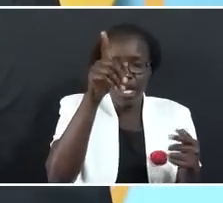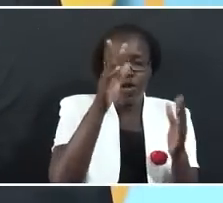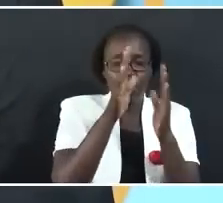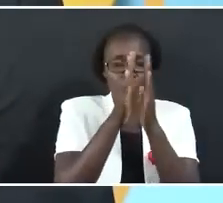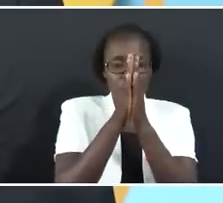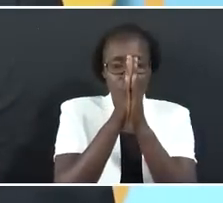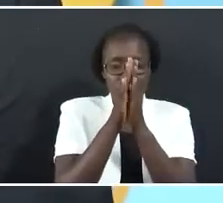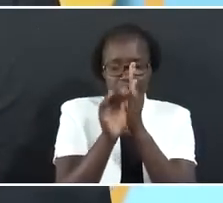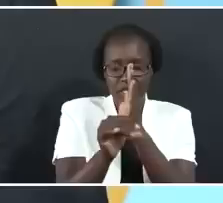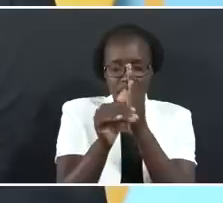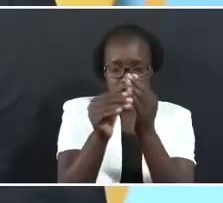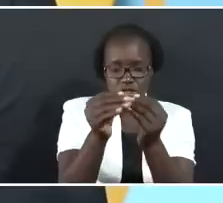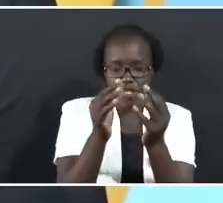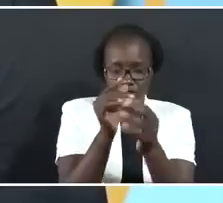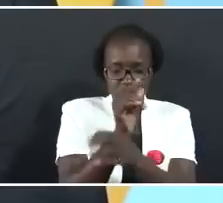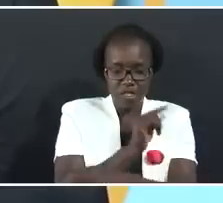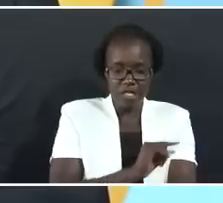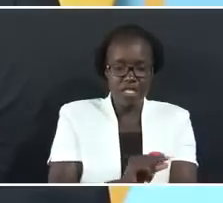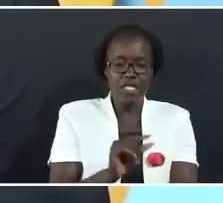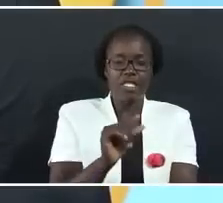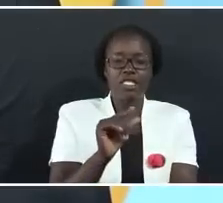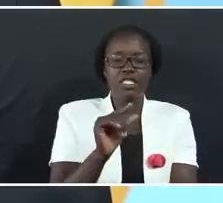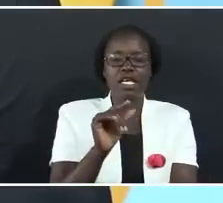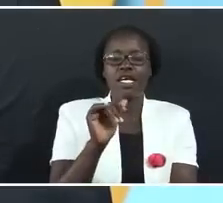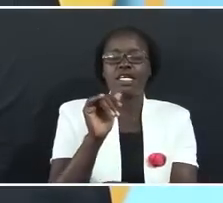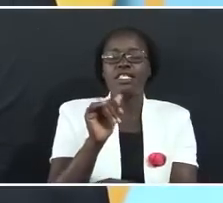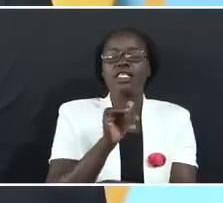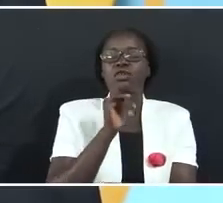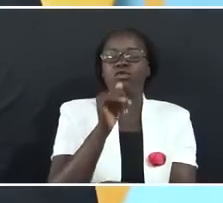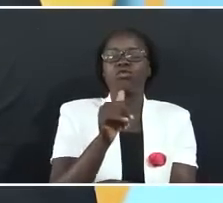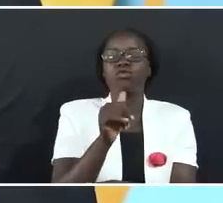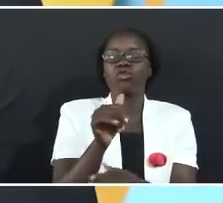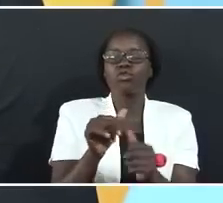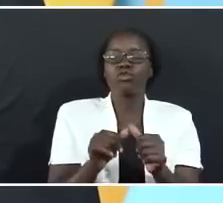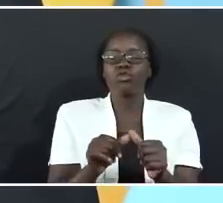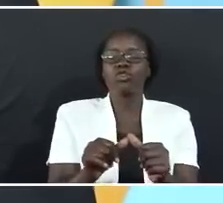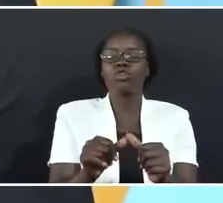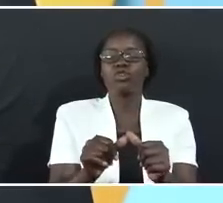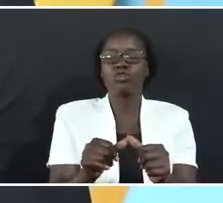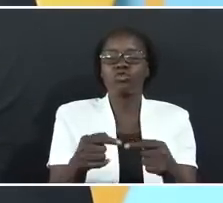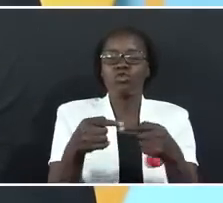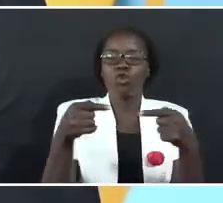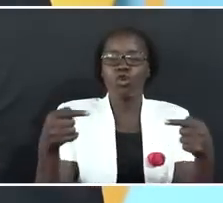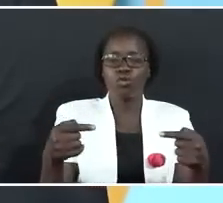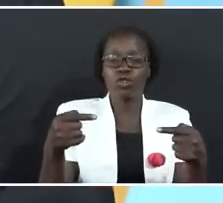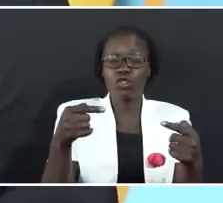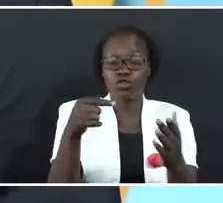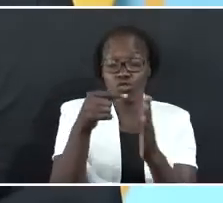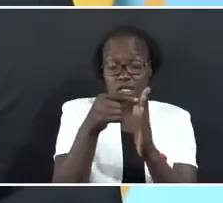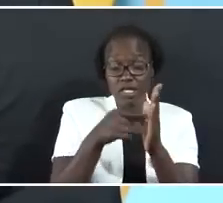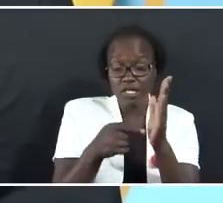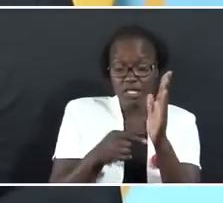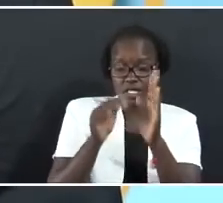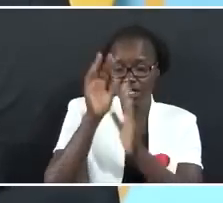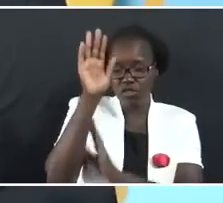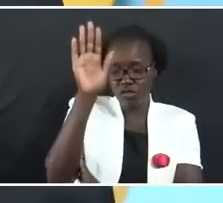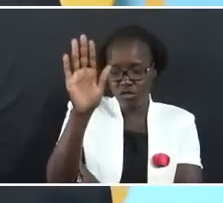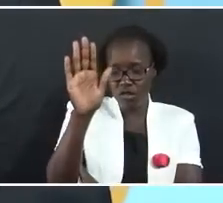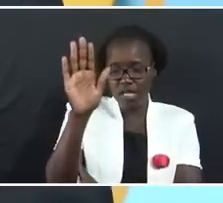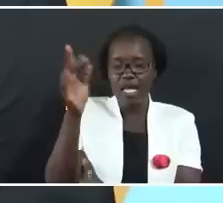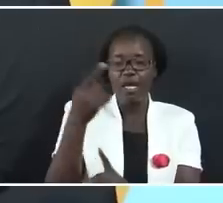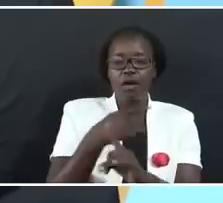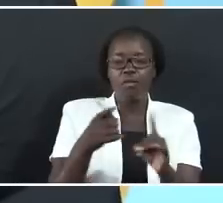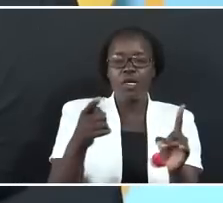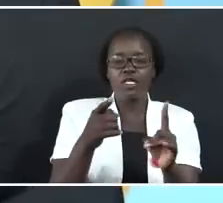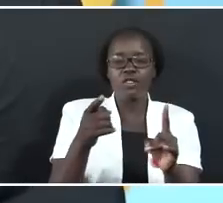pray that you give us the grace that we will not continue to go opposite to your instructions, but we